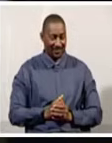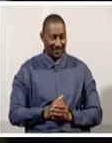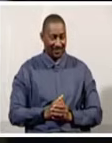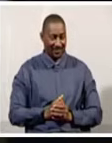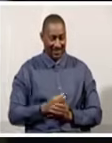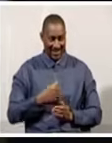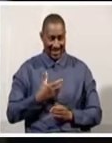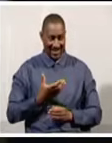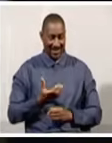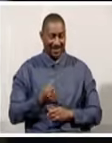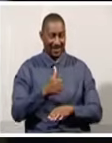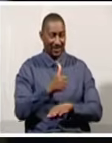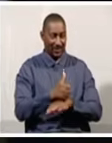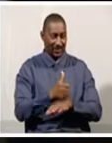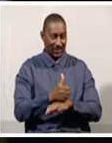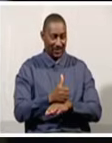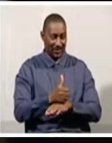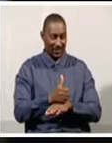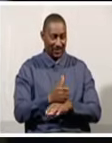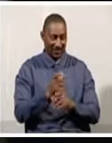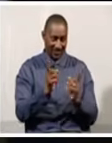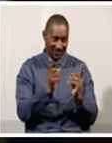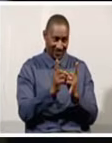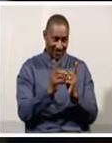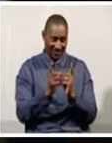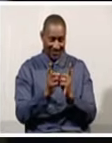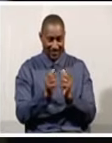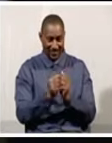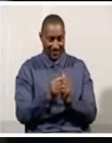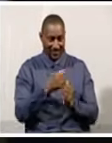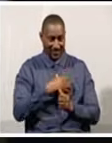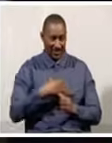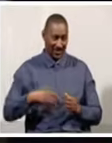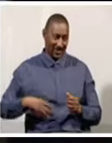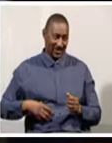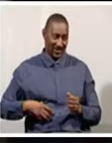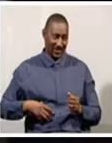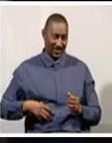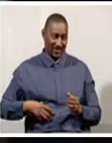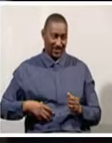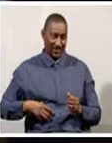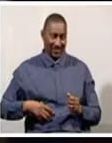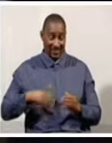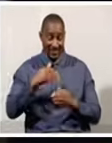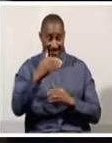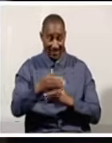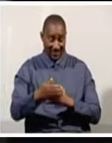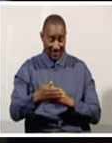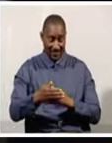had the opportunity, of course, to engage him for a couple of hours after the formal proceedings, which